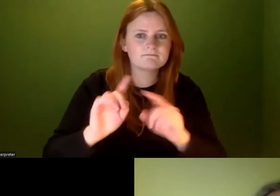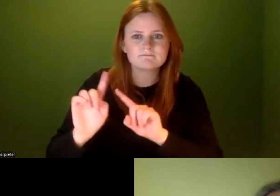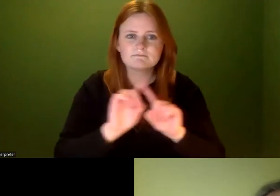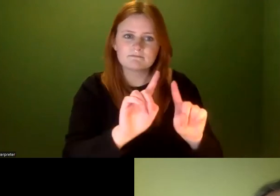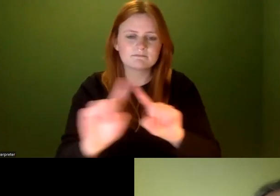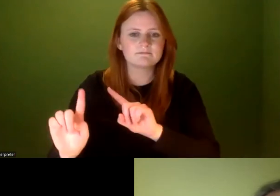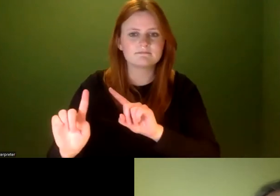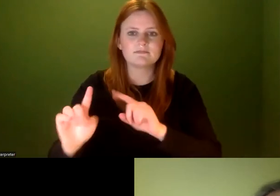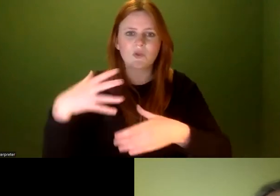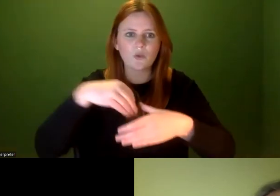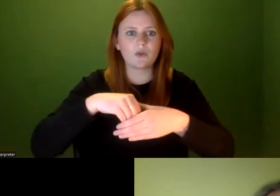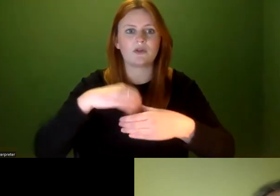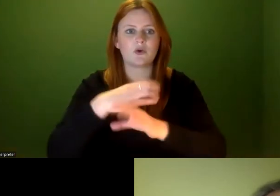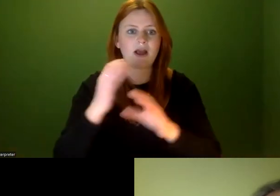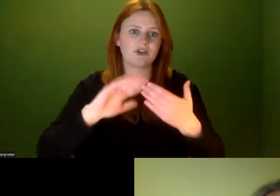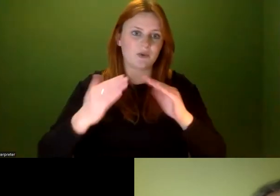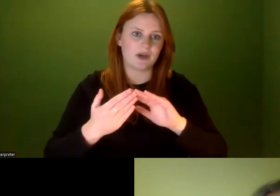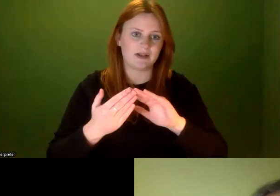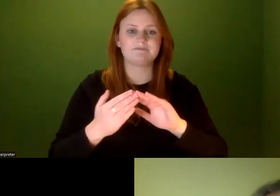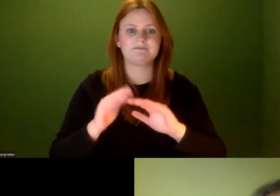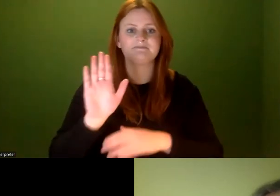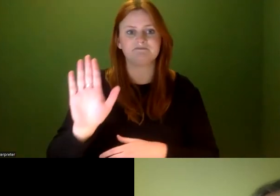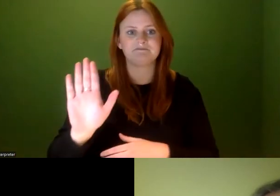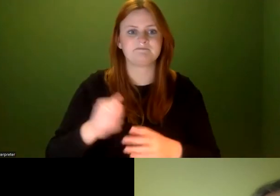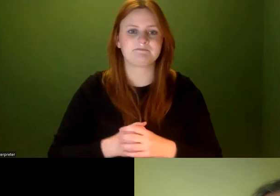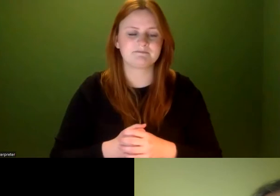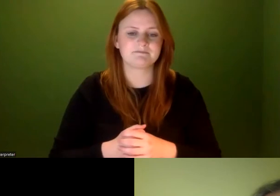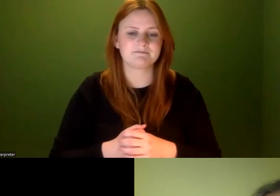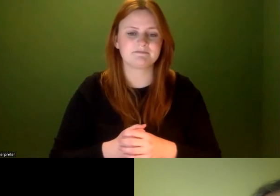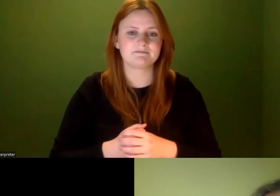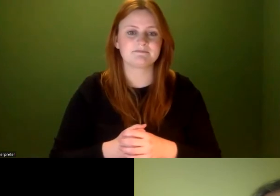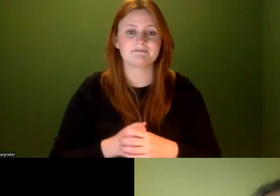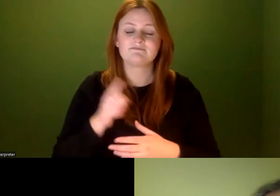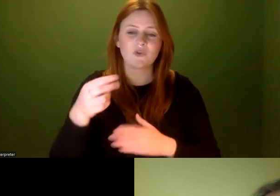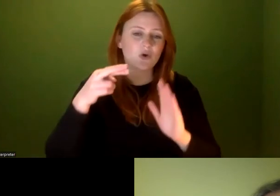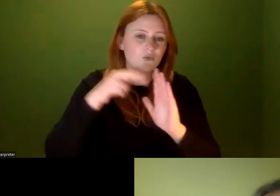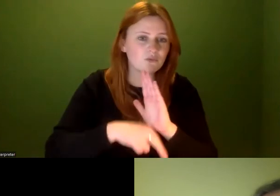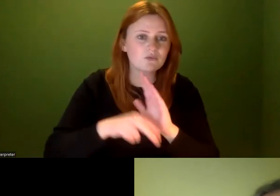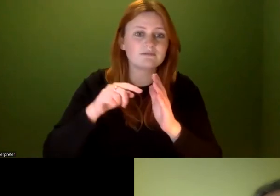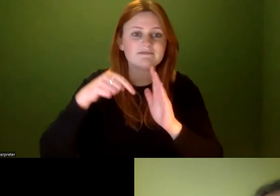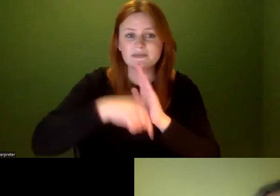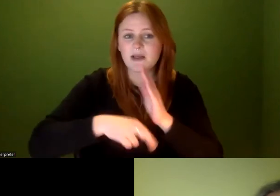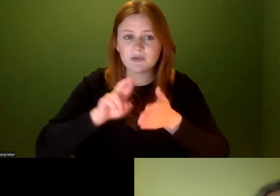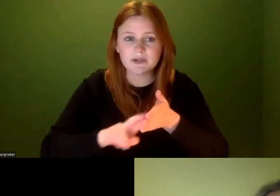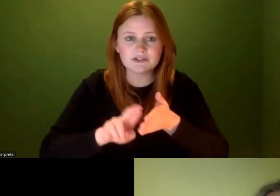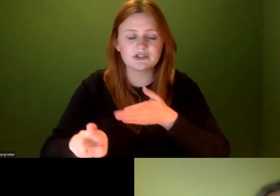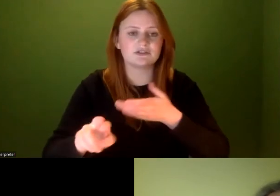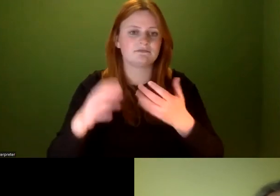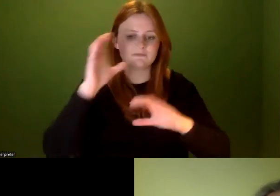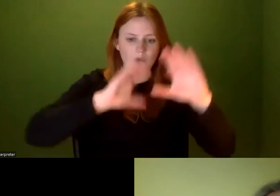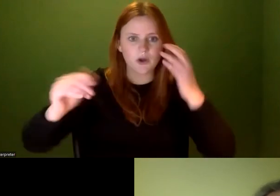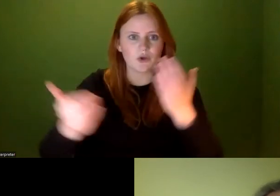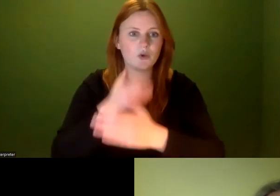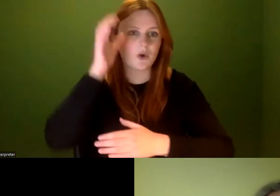been her hallmarks. Her reputation for painstaking research, persistence in exploring new territory,